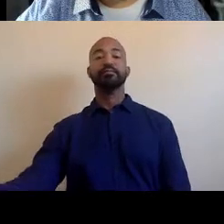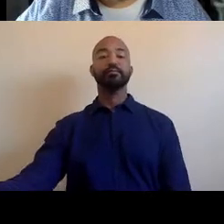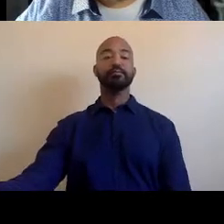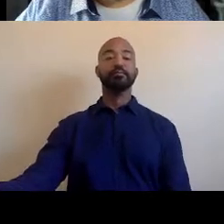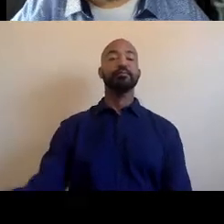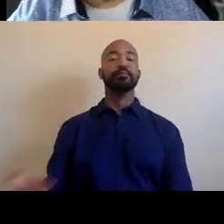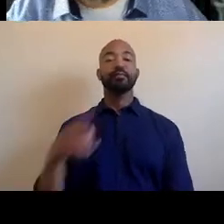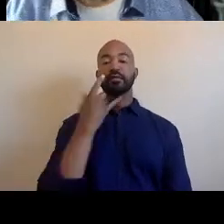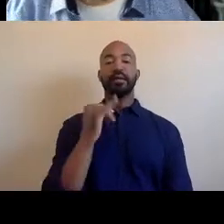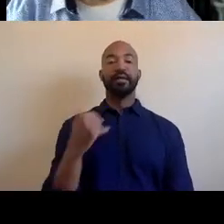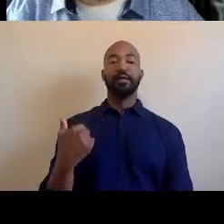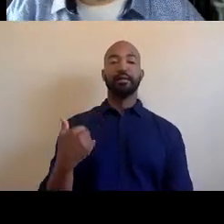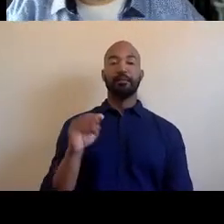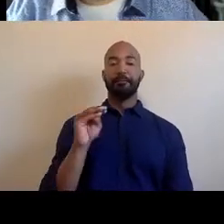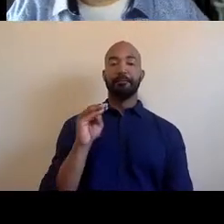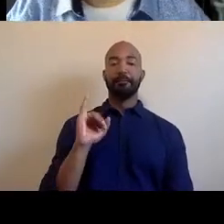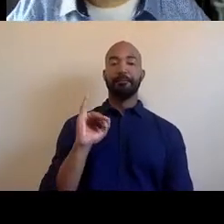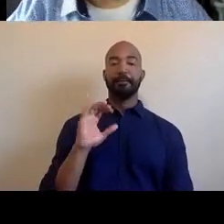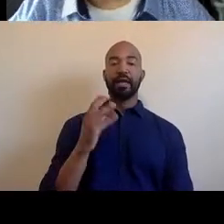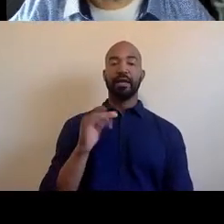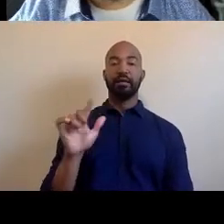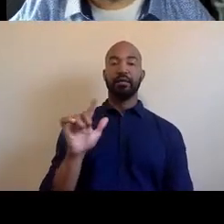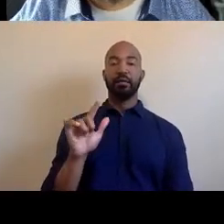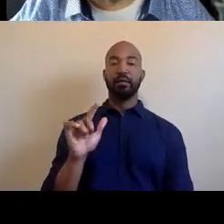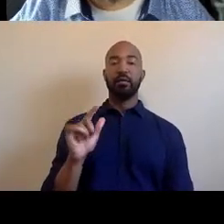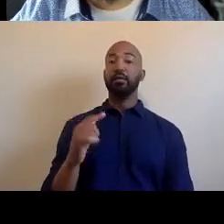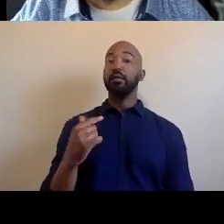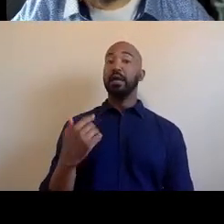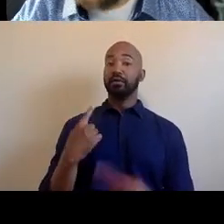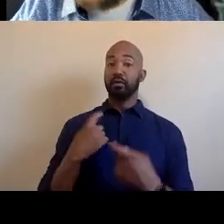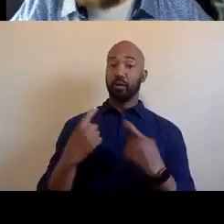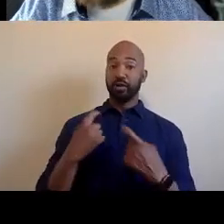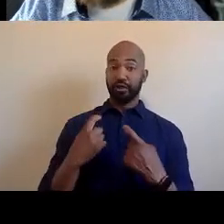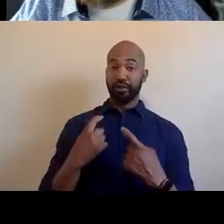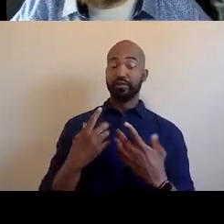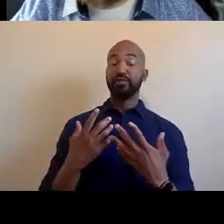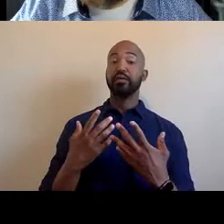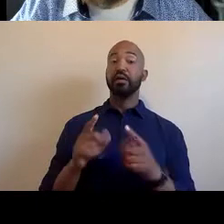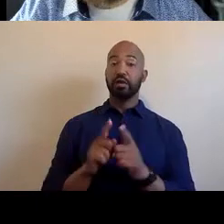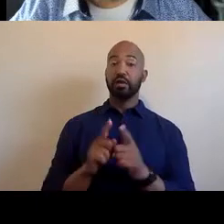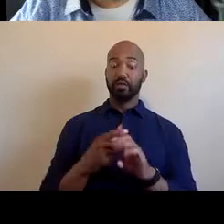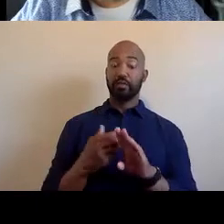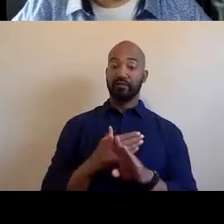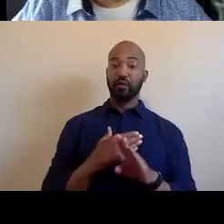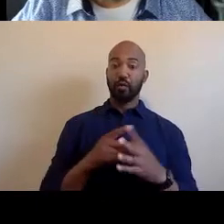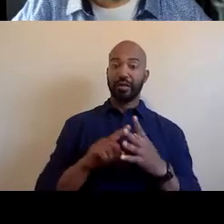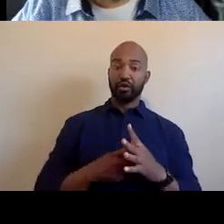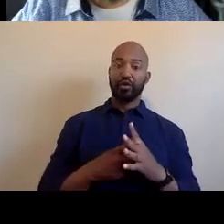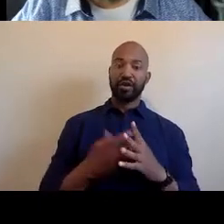questions in there, and I also had a couple of questions ahead of time. So let's grab what's in the chat box right